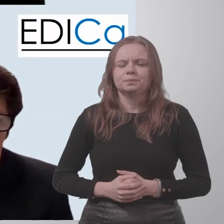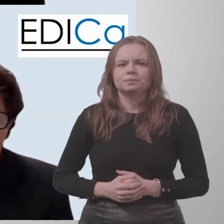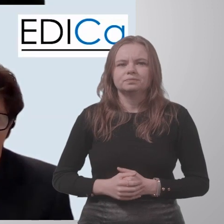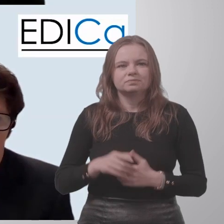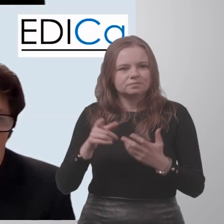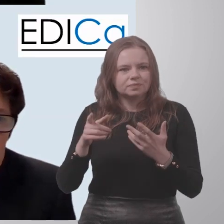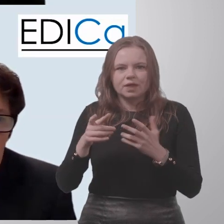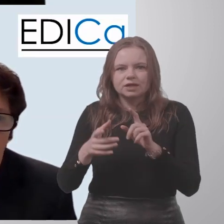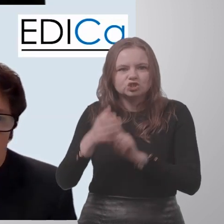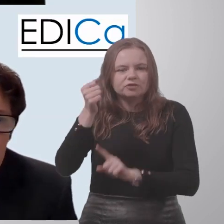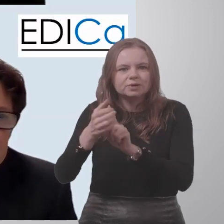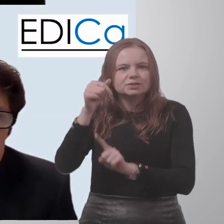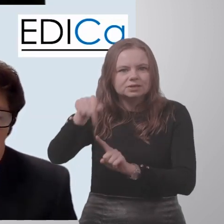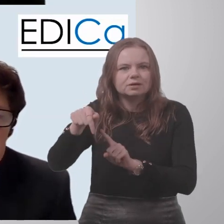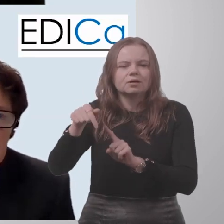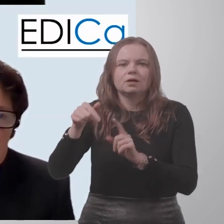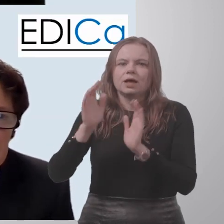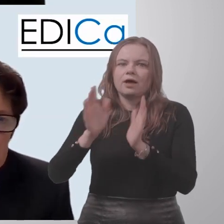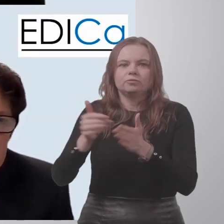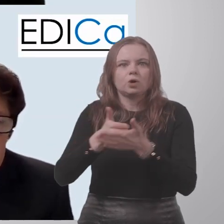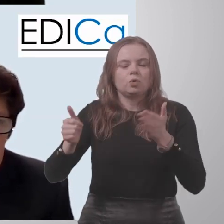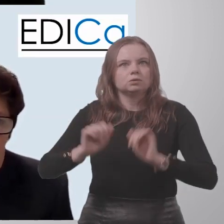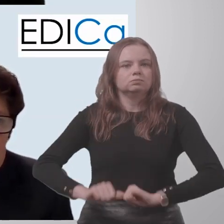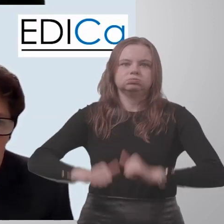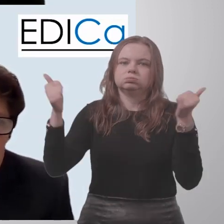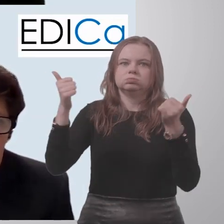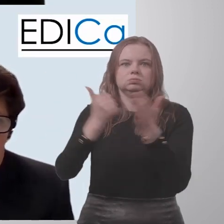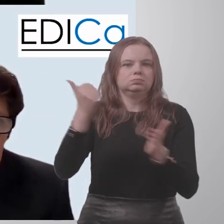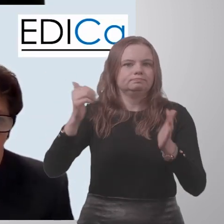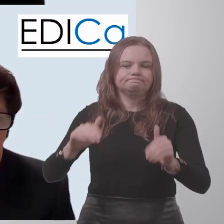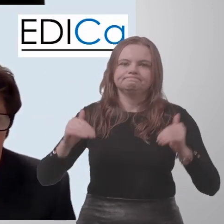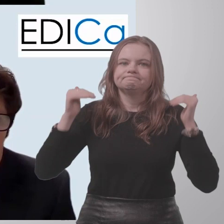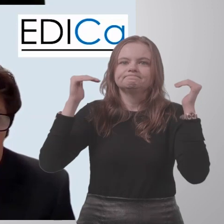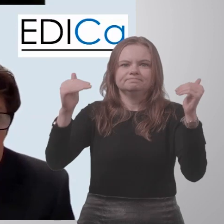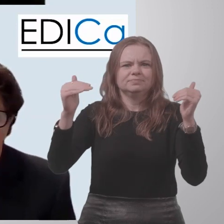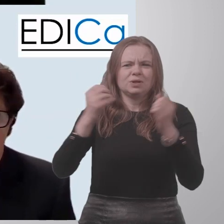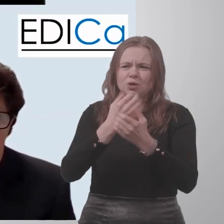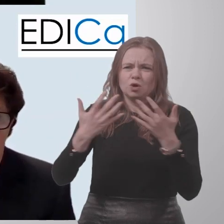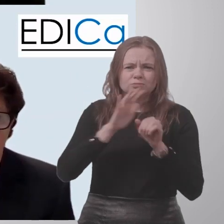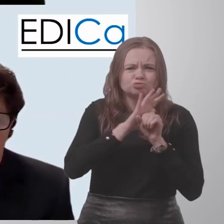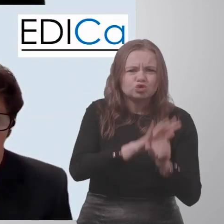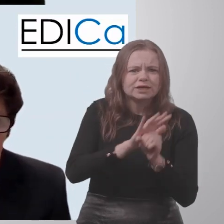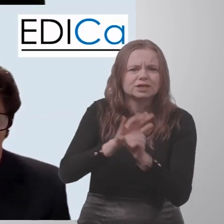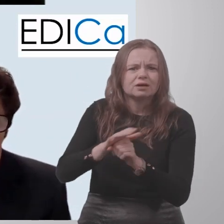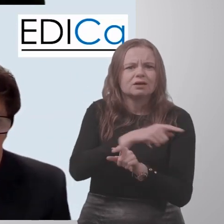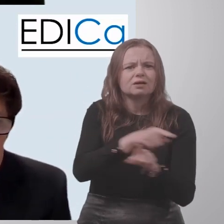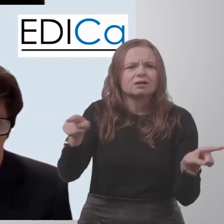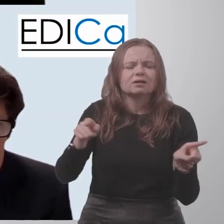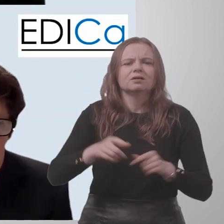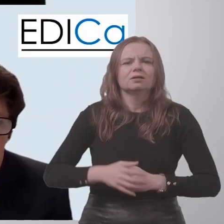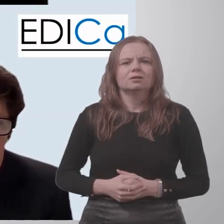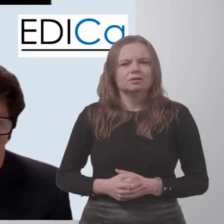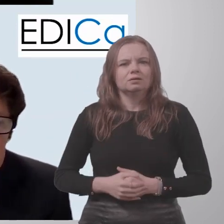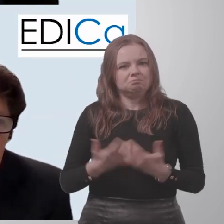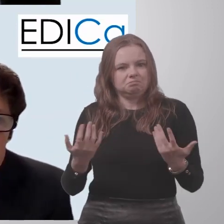achievements have to be generally always excellent, which puts an enormous amount of pressure on people, and especially if you're a person who wants to do